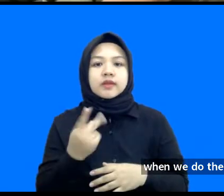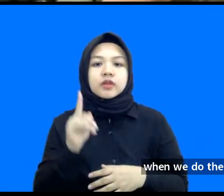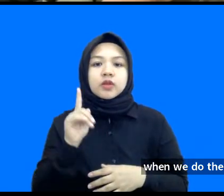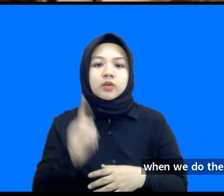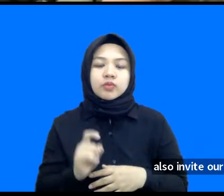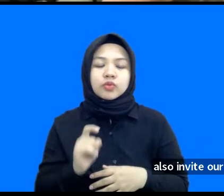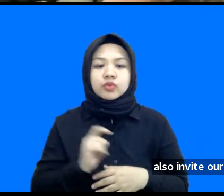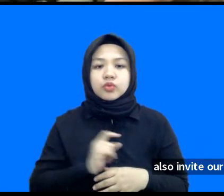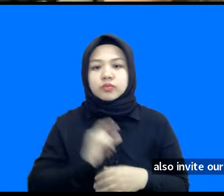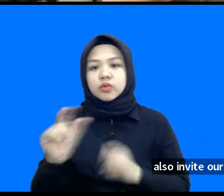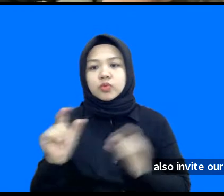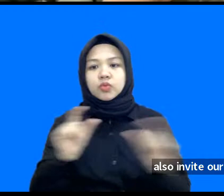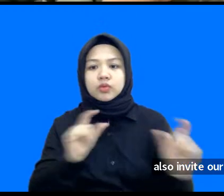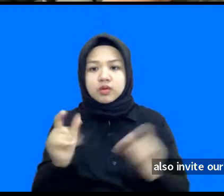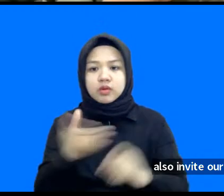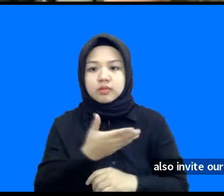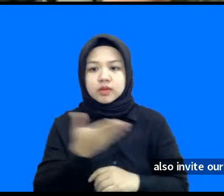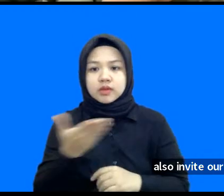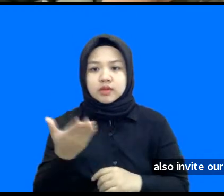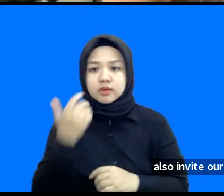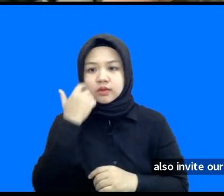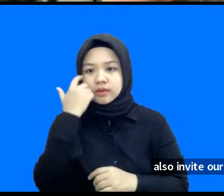that's one of the challenges.